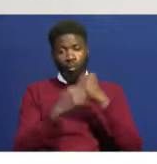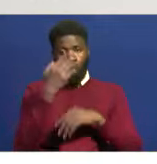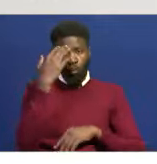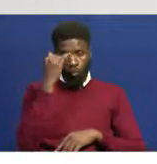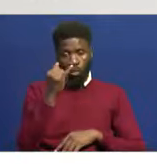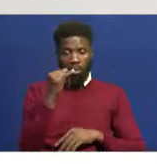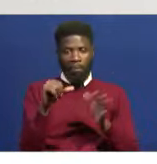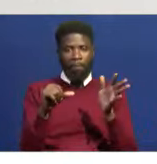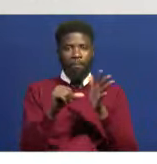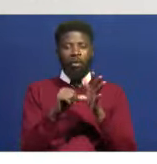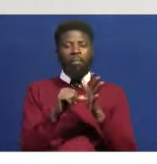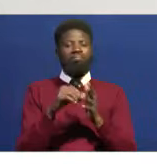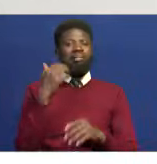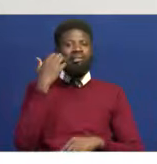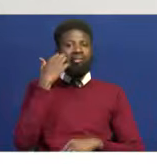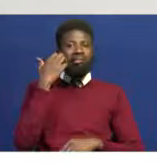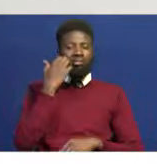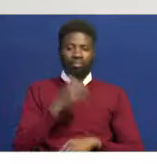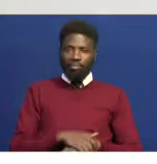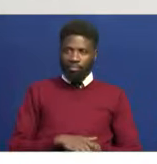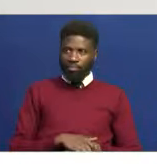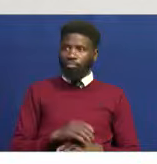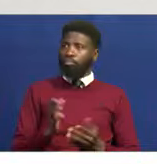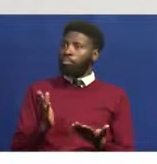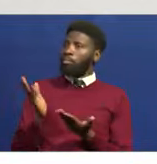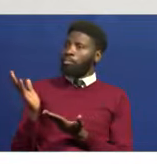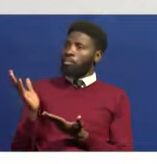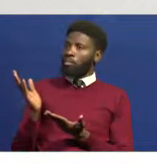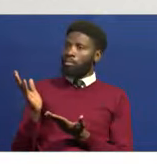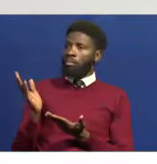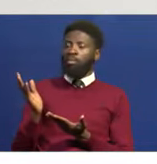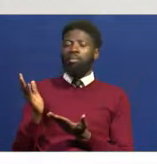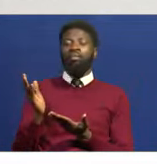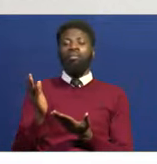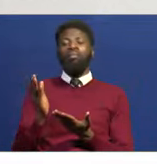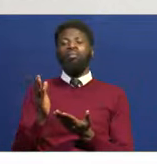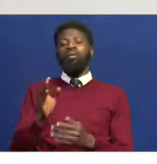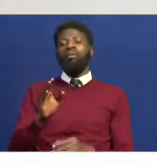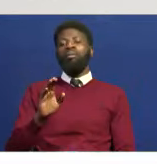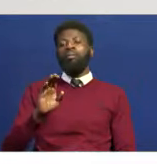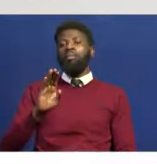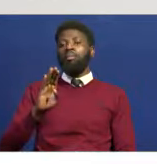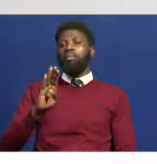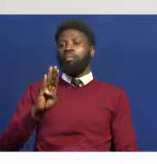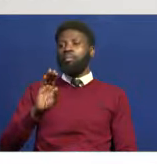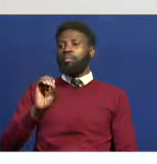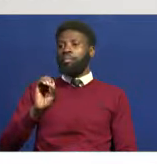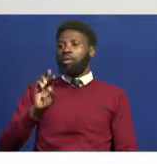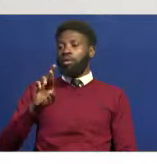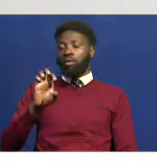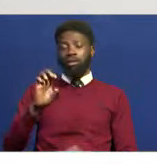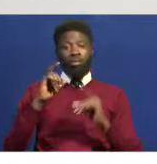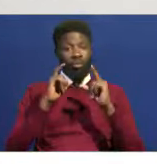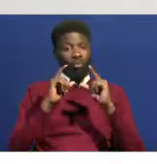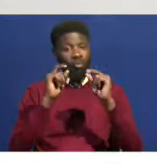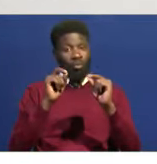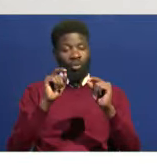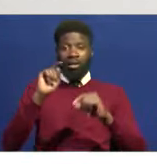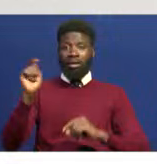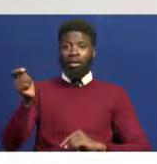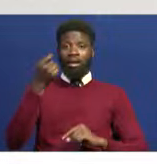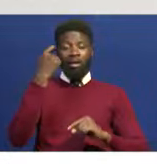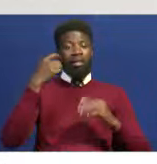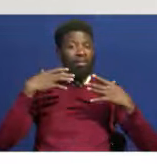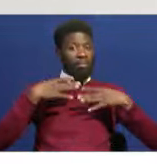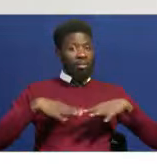issues. HealthX Africa Chief Executive Officer Roy Bore said that the nation's rapidly growing population is placing